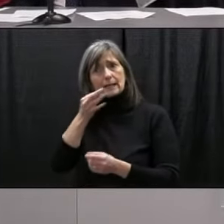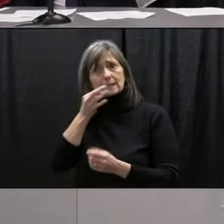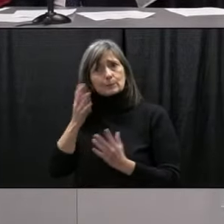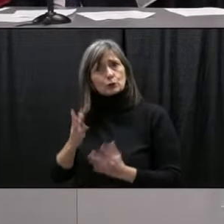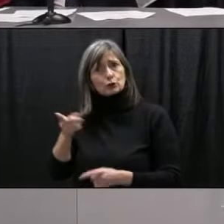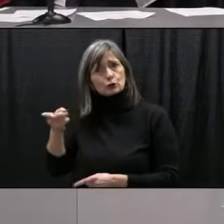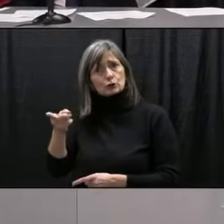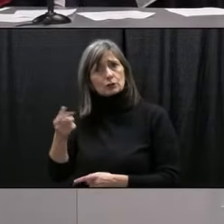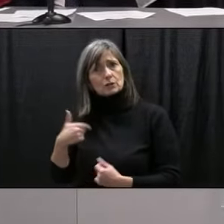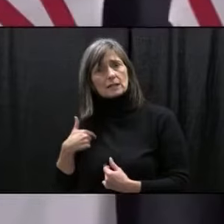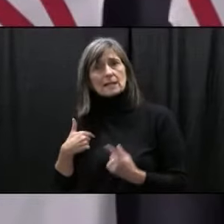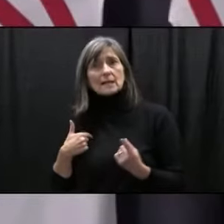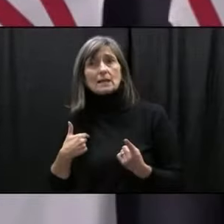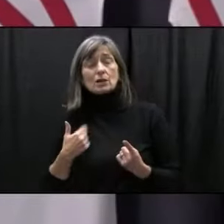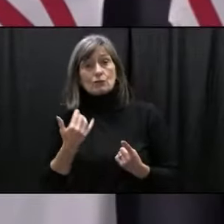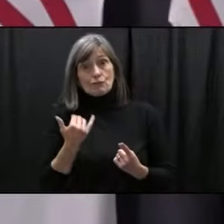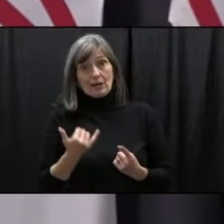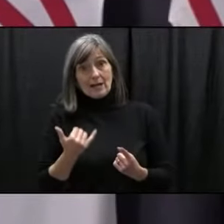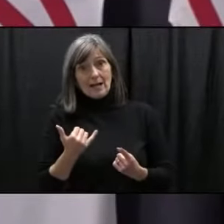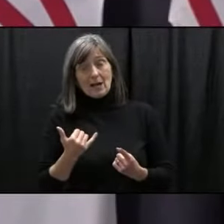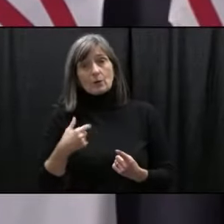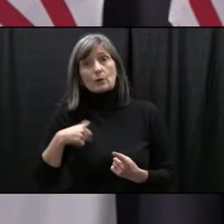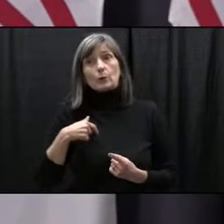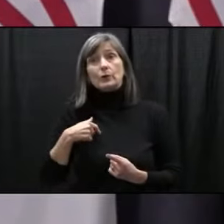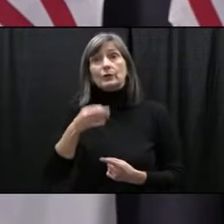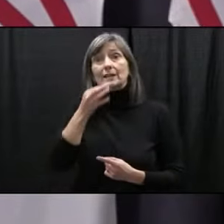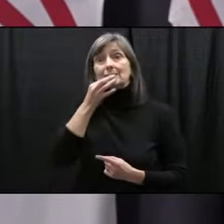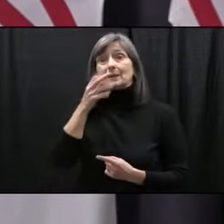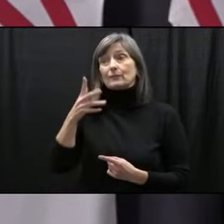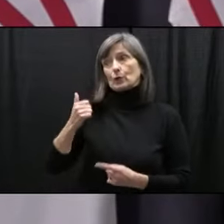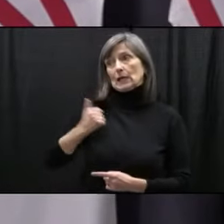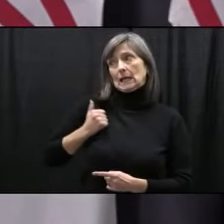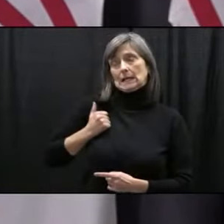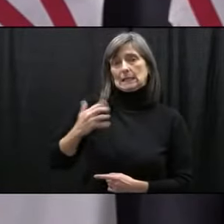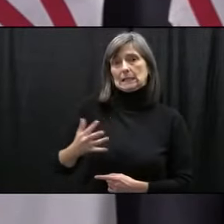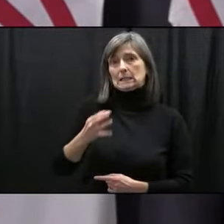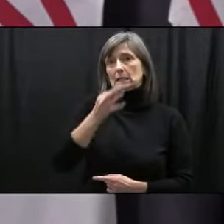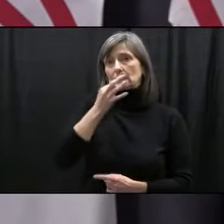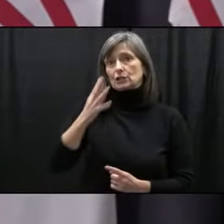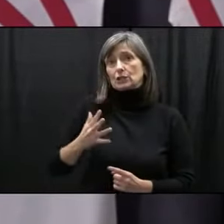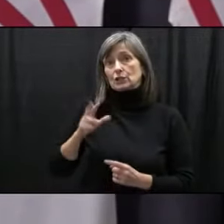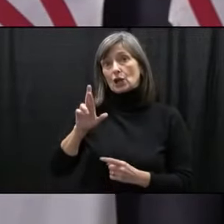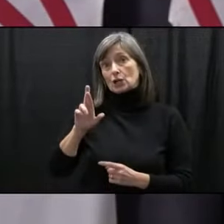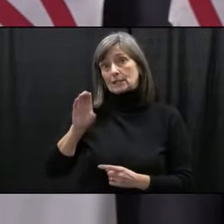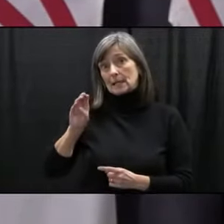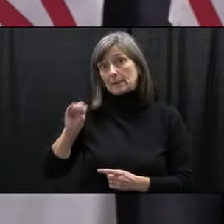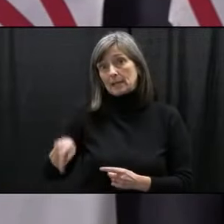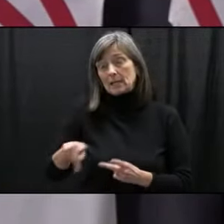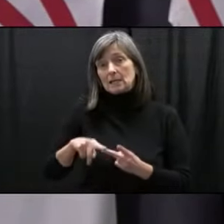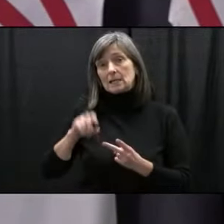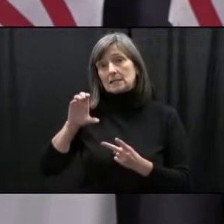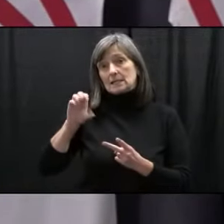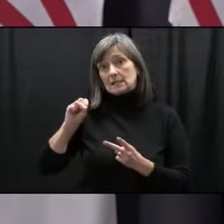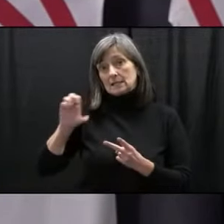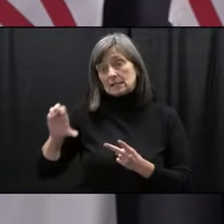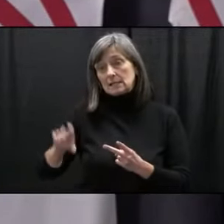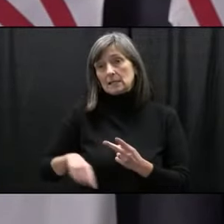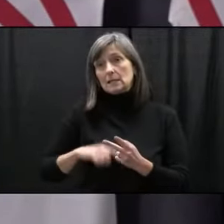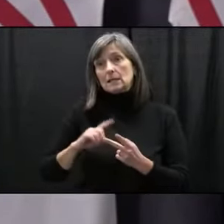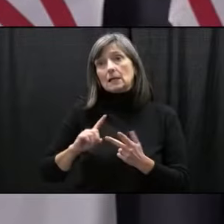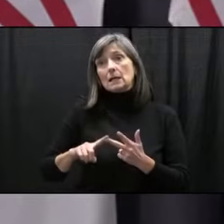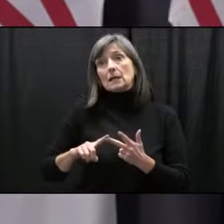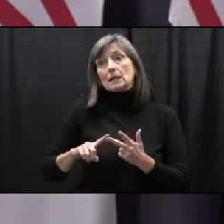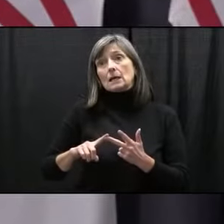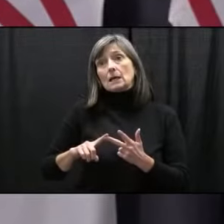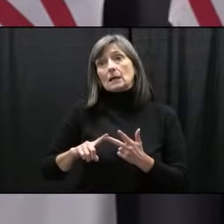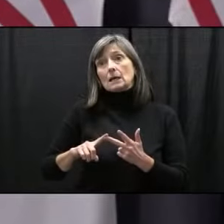I mean, right now we're taking advice from experts at a national level, including the RCMP, CSC,